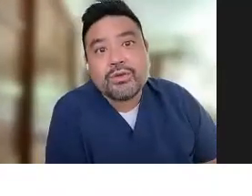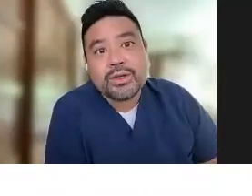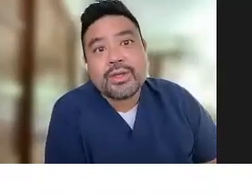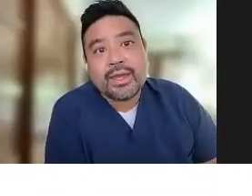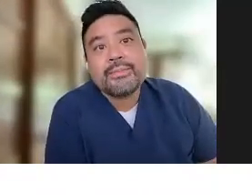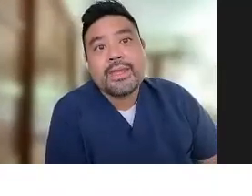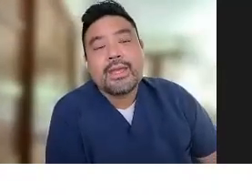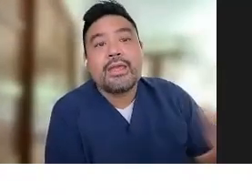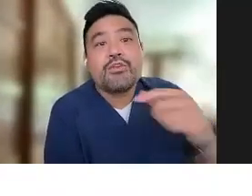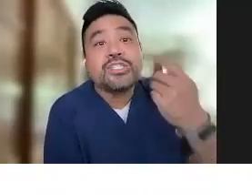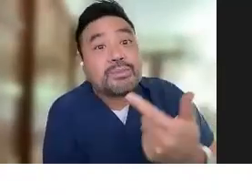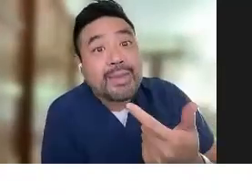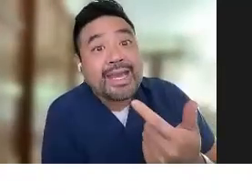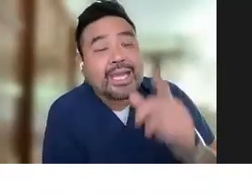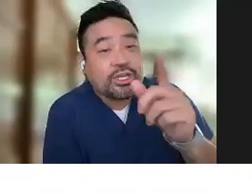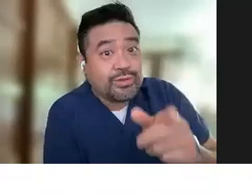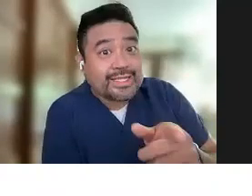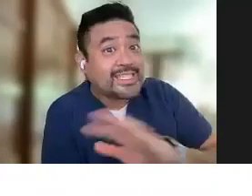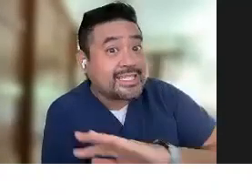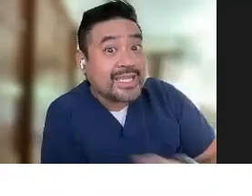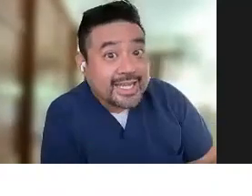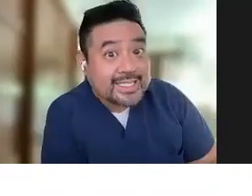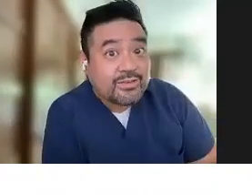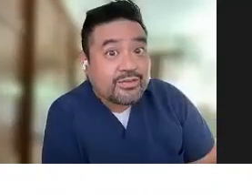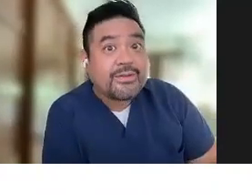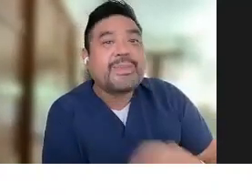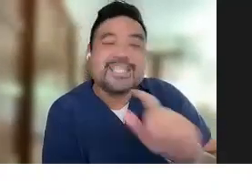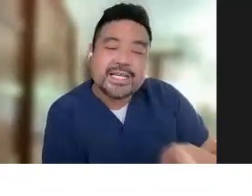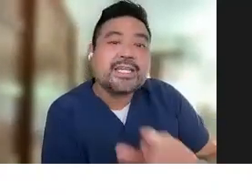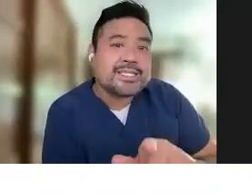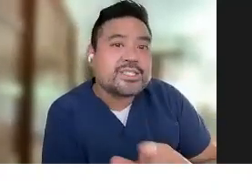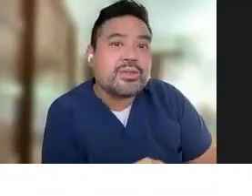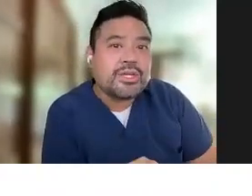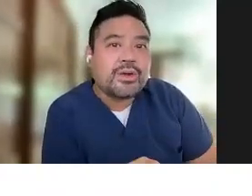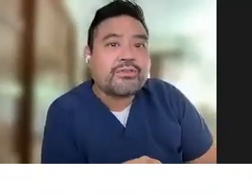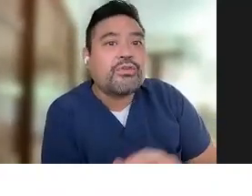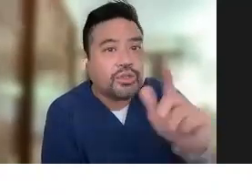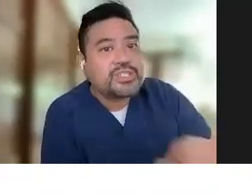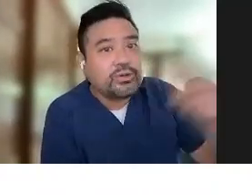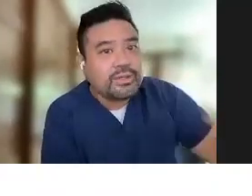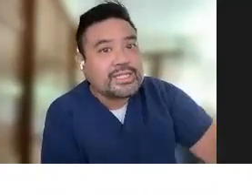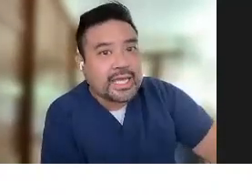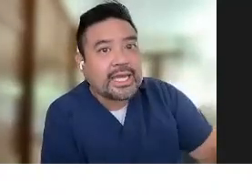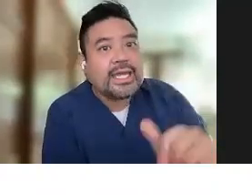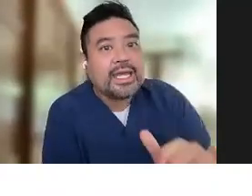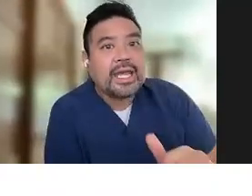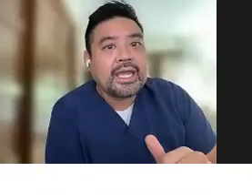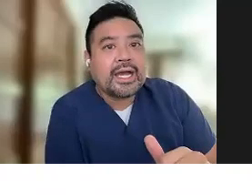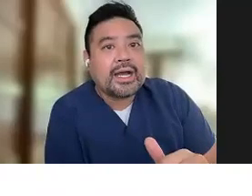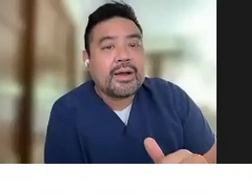having COVID, okay? If you're symptomatic and you do that test and it's negative, it doesn't necessarily mean you don't have COVID. You still need to